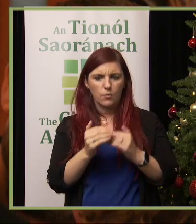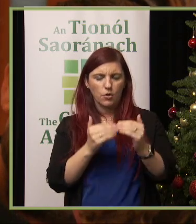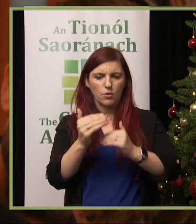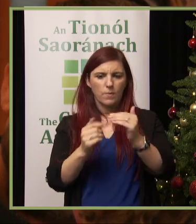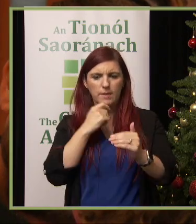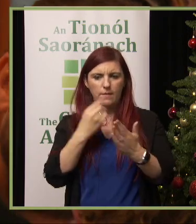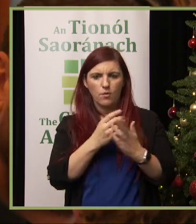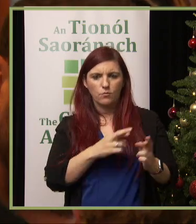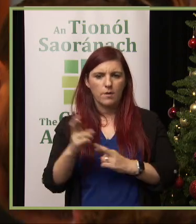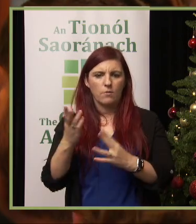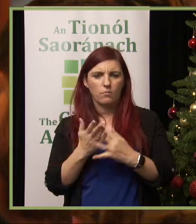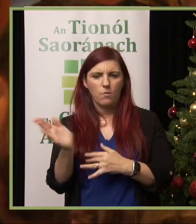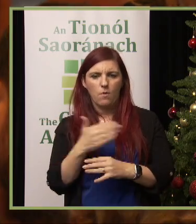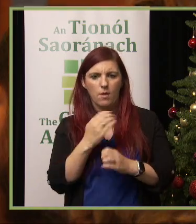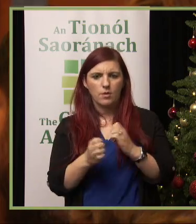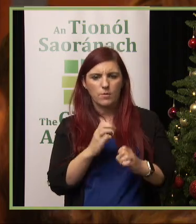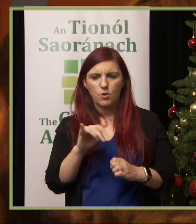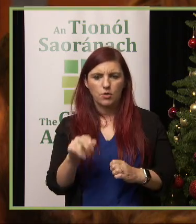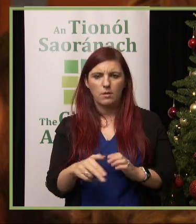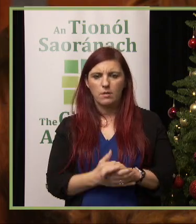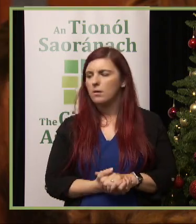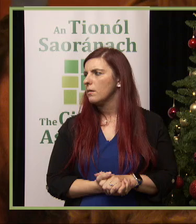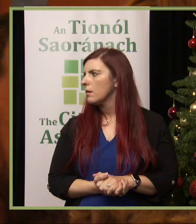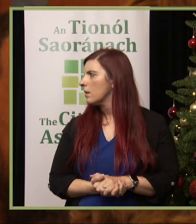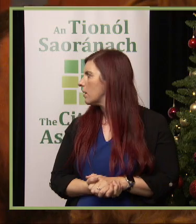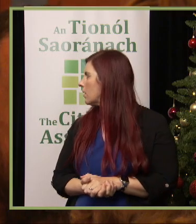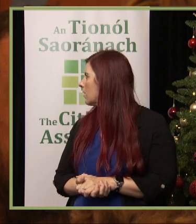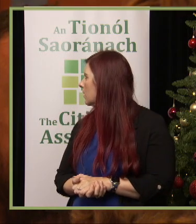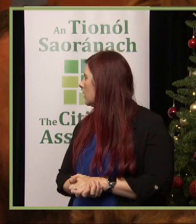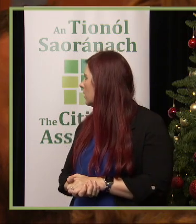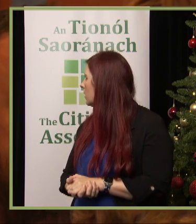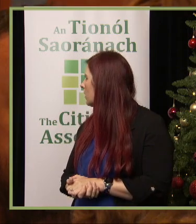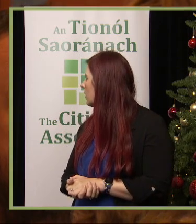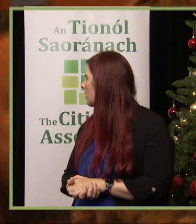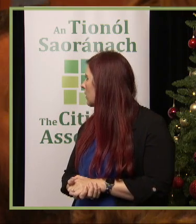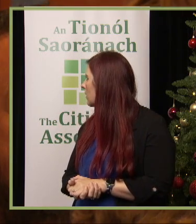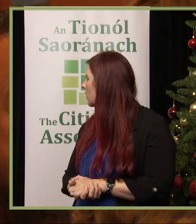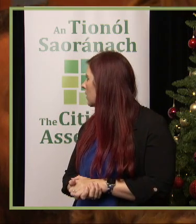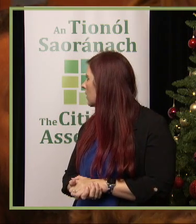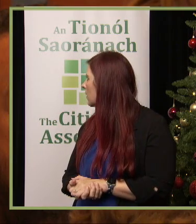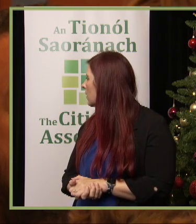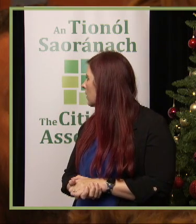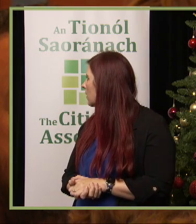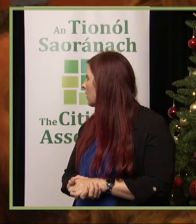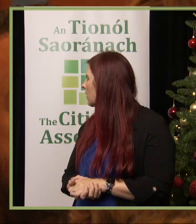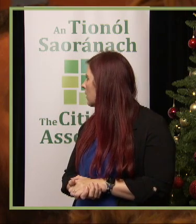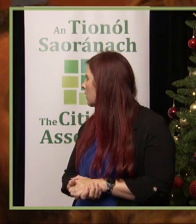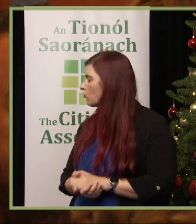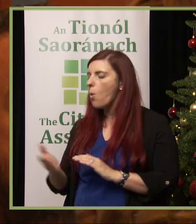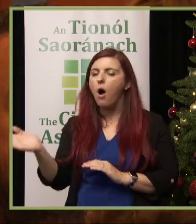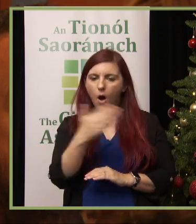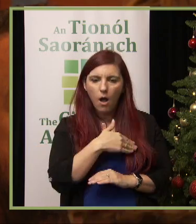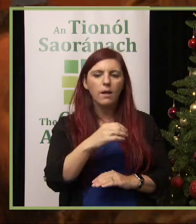raised through all energy production for biodiversity. Okay, so take out, the state should ring fence a percentage of funds raised through all energy production